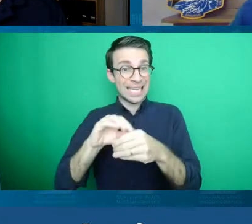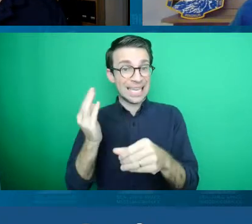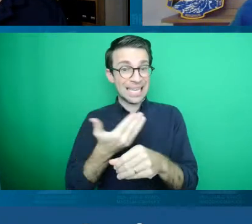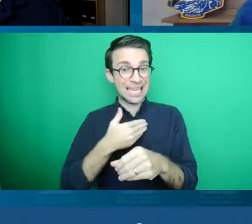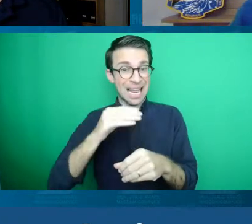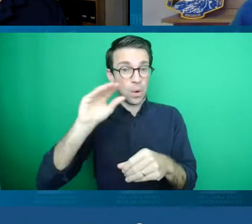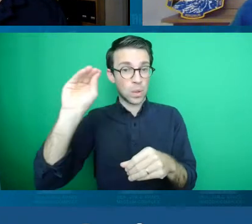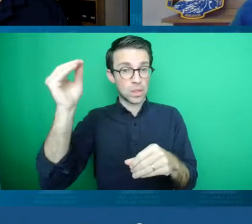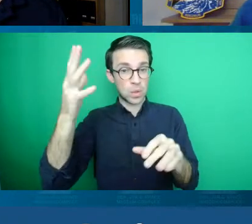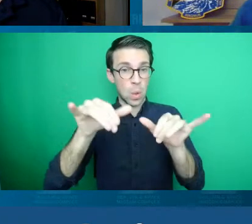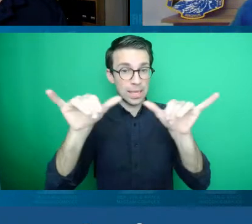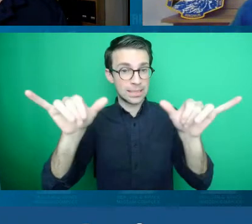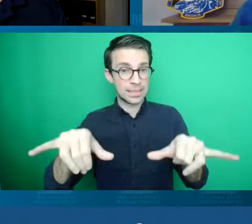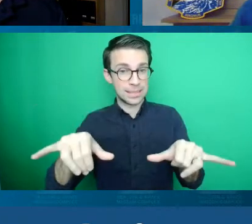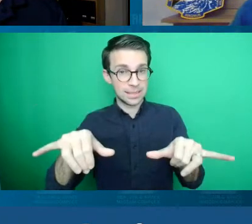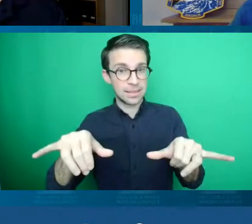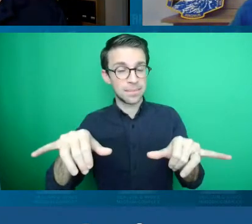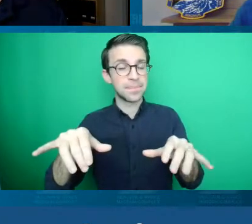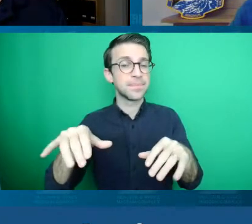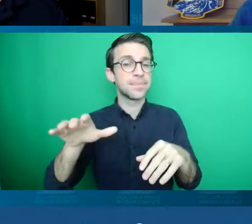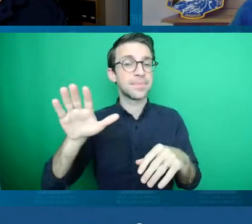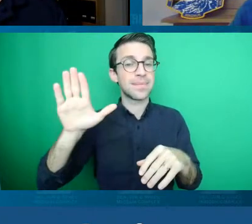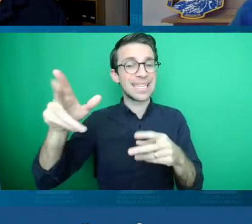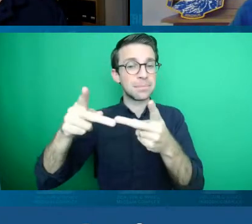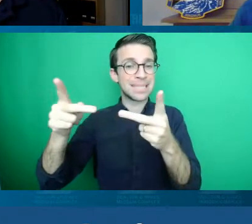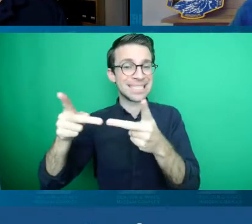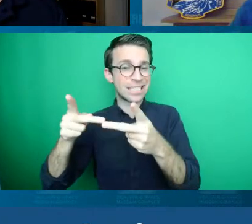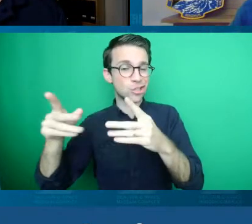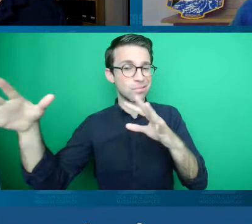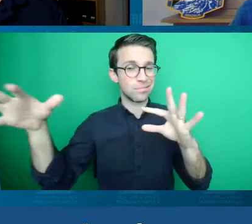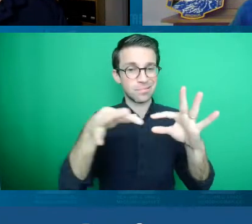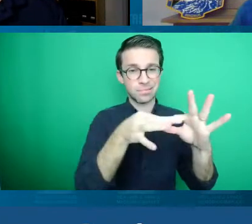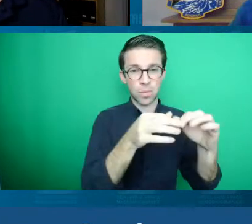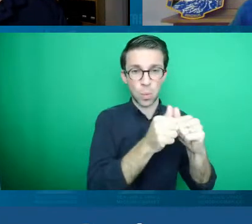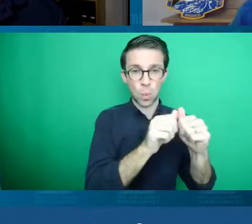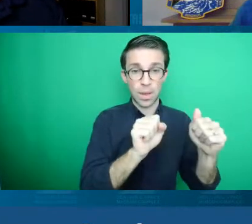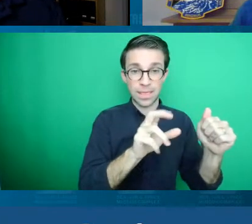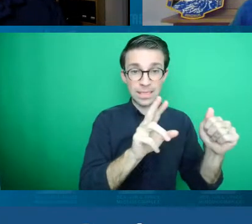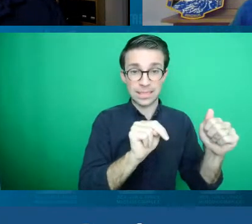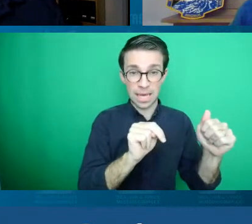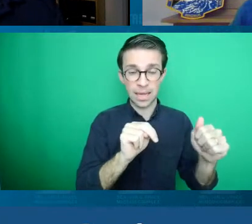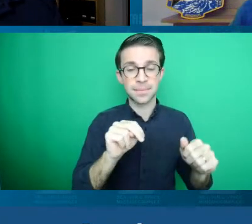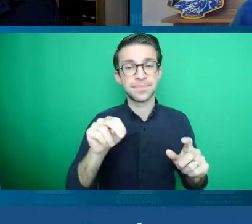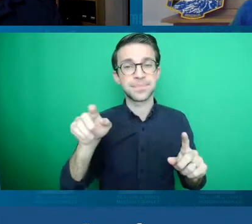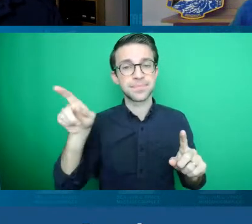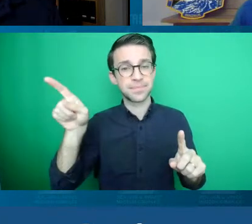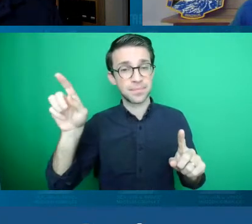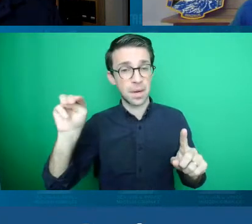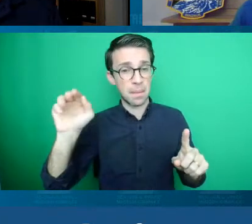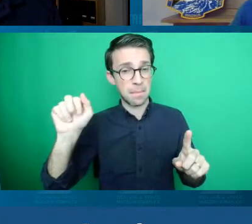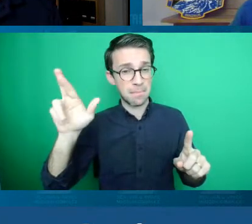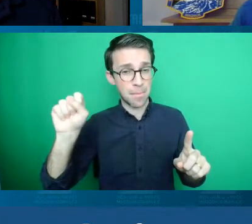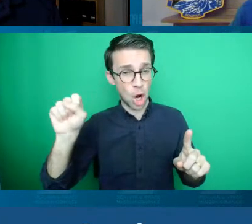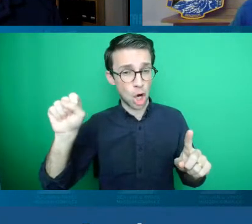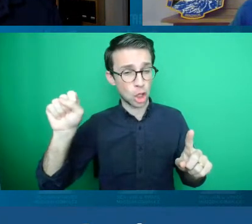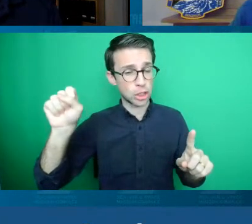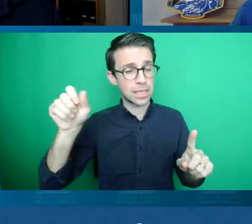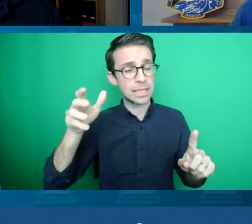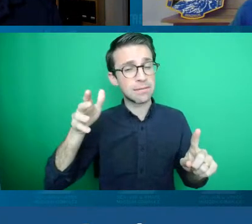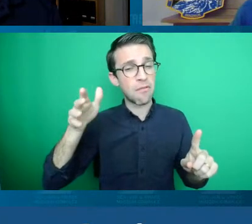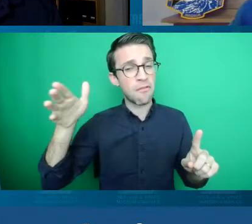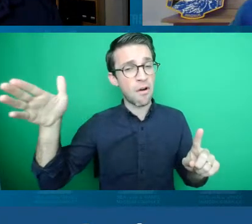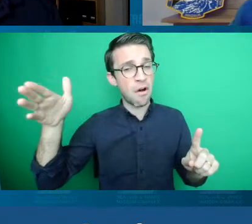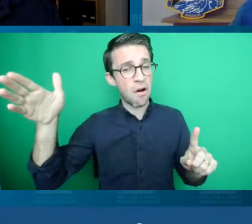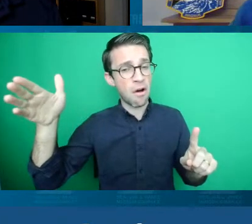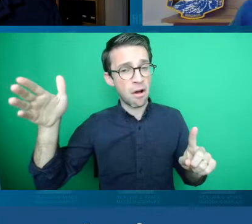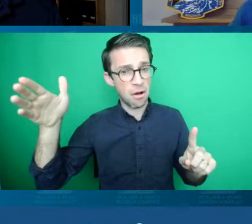Relative to its position to the sun, it's sort of still in that zone where we think life can exist. As